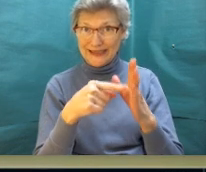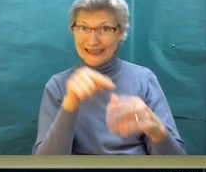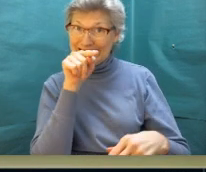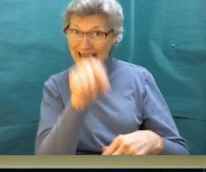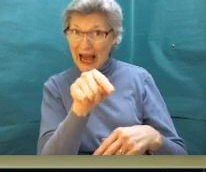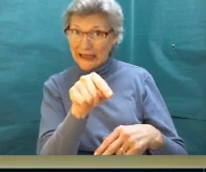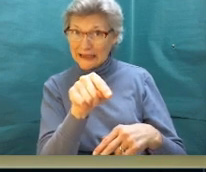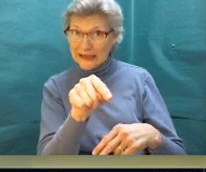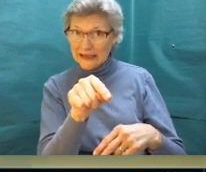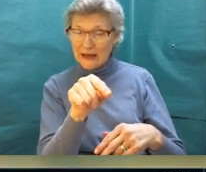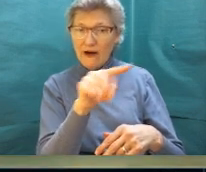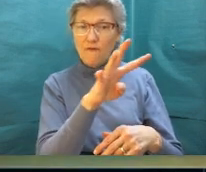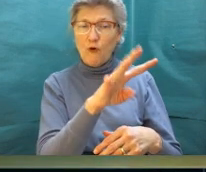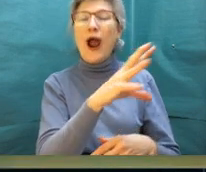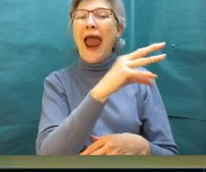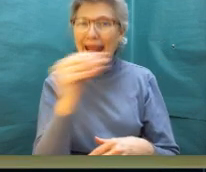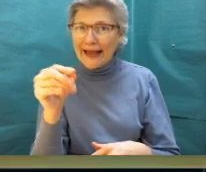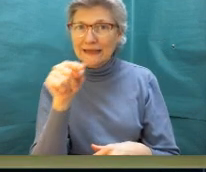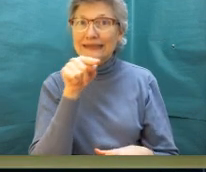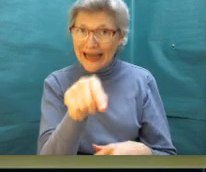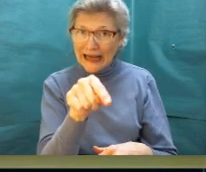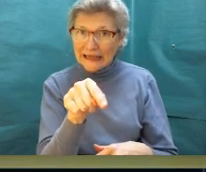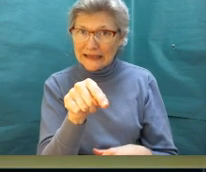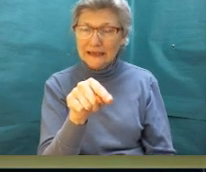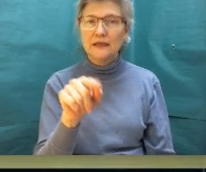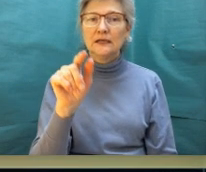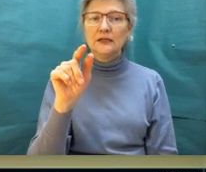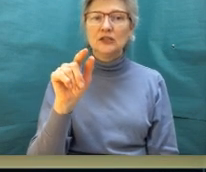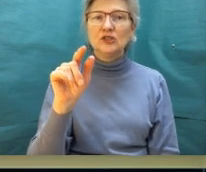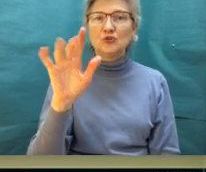decimal point. So 4 and